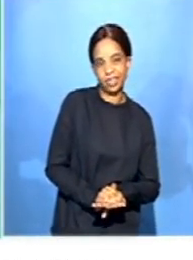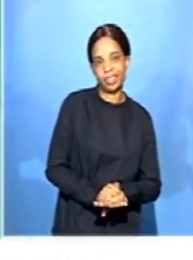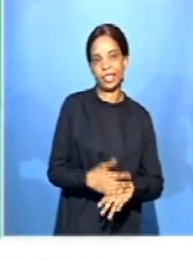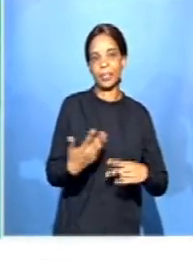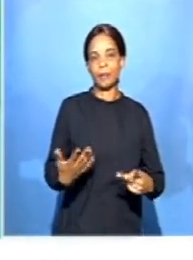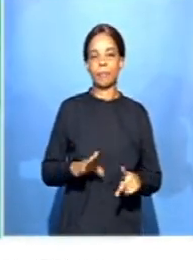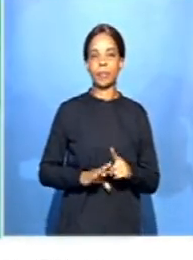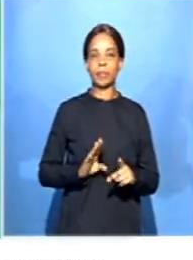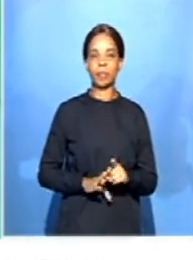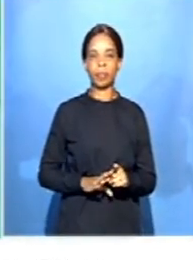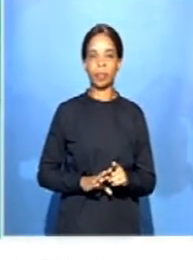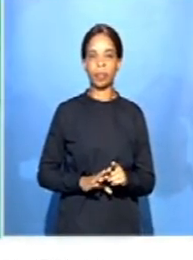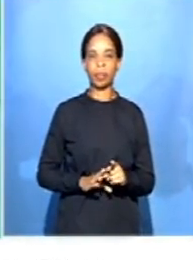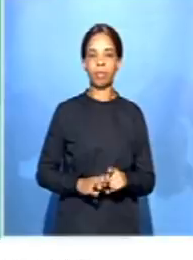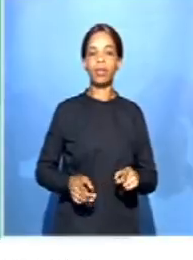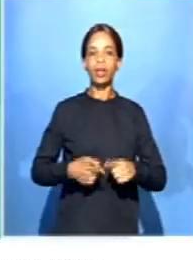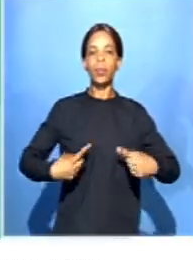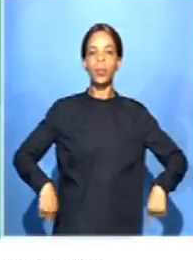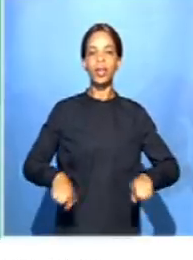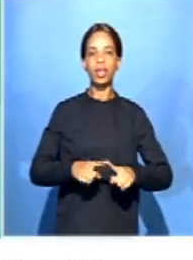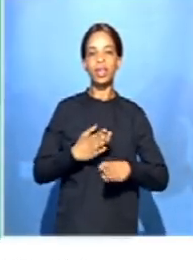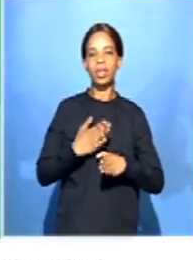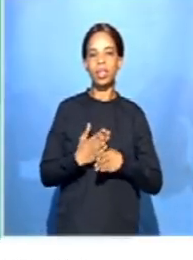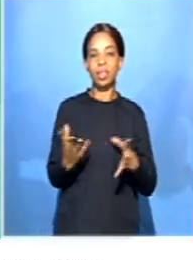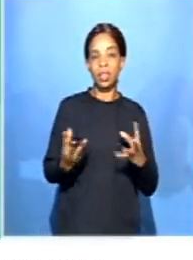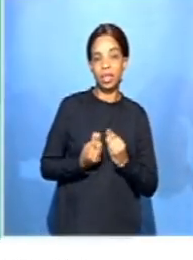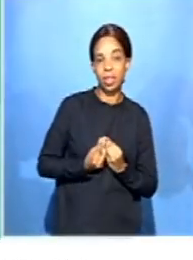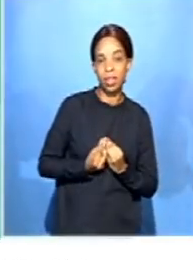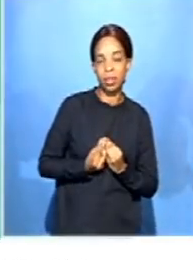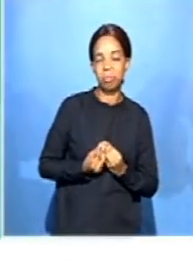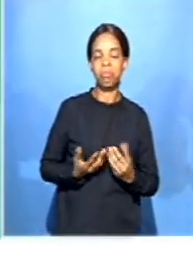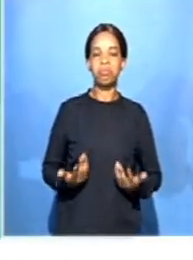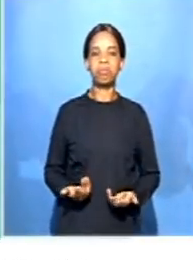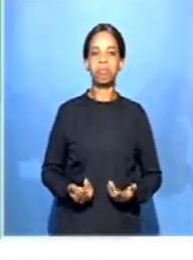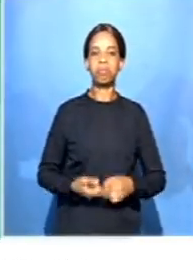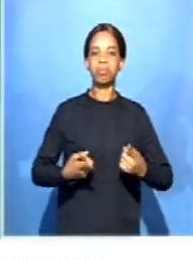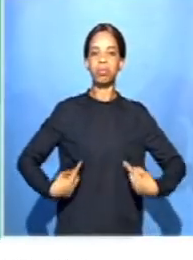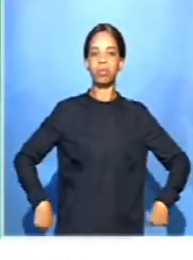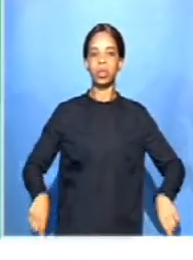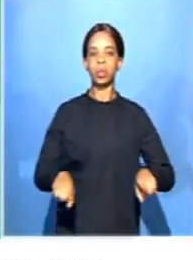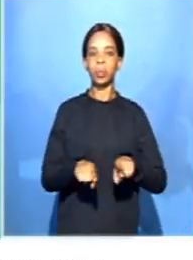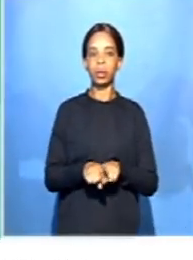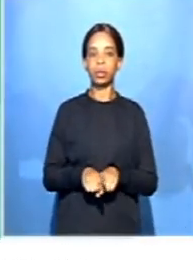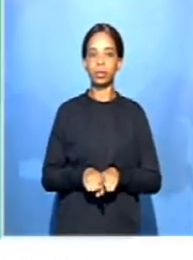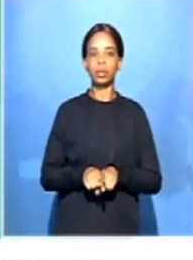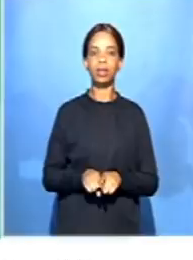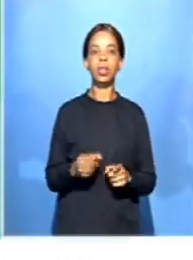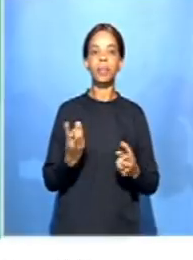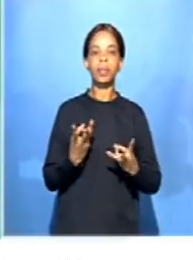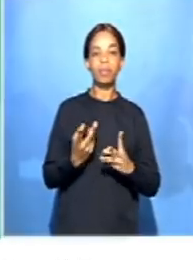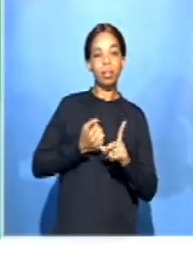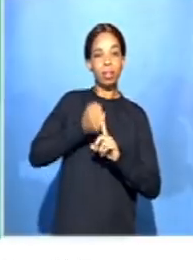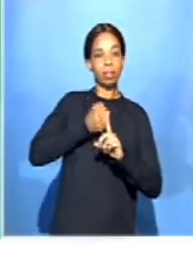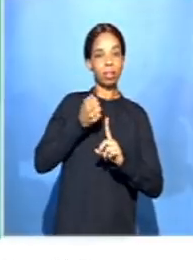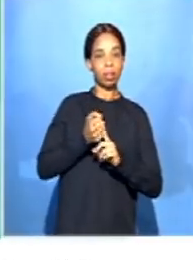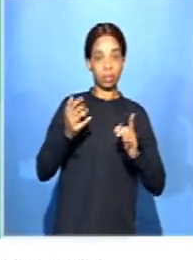jaaka bakgaretlhi mmogo jaaka badiri mmogo le